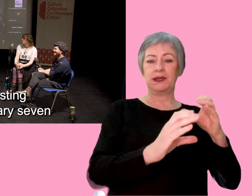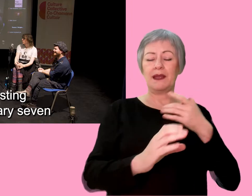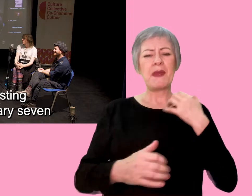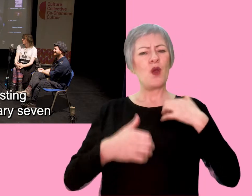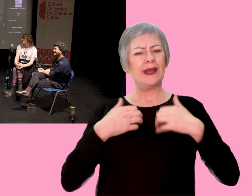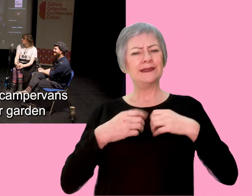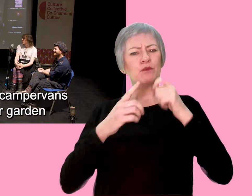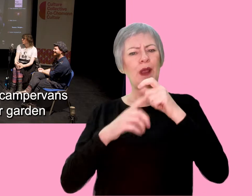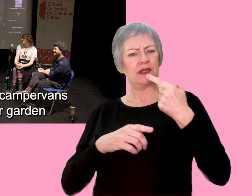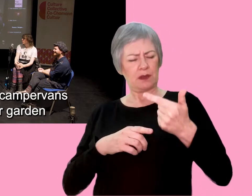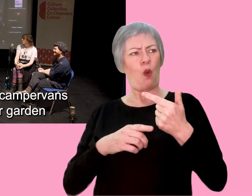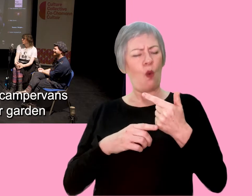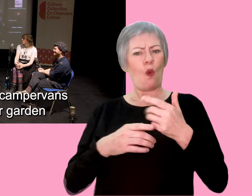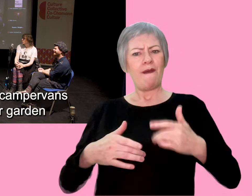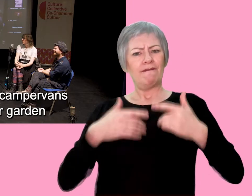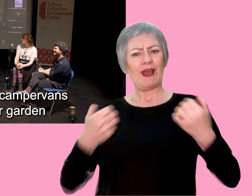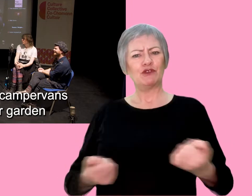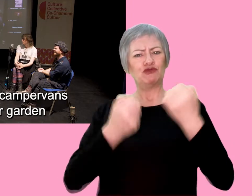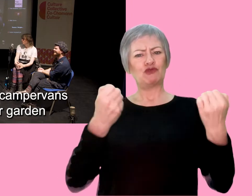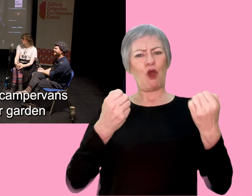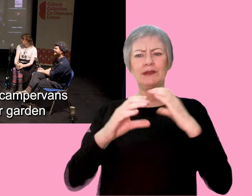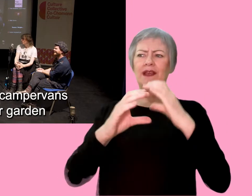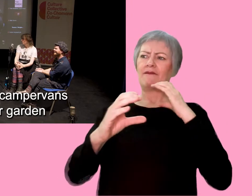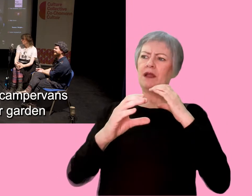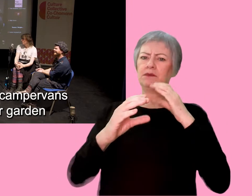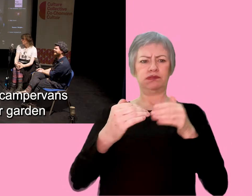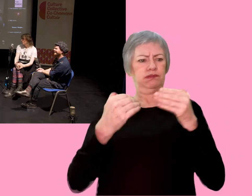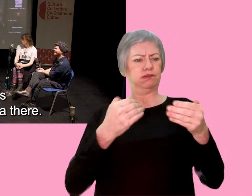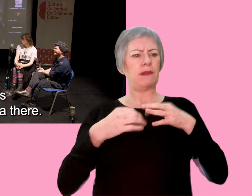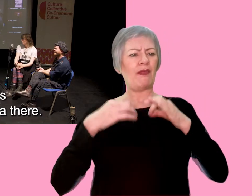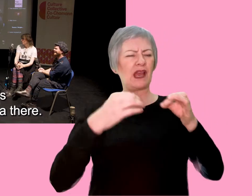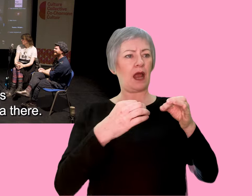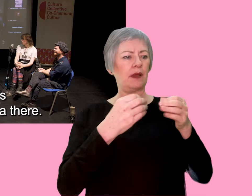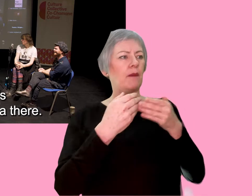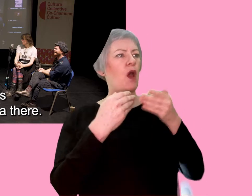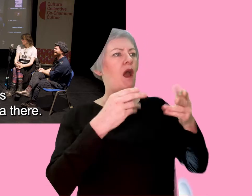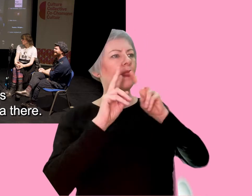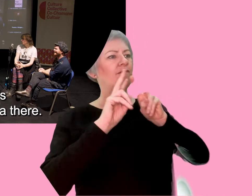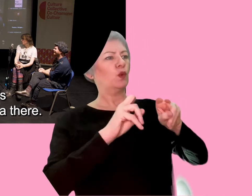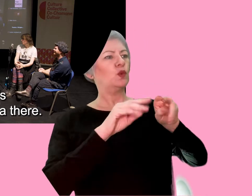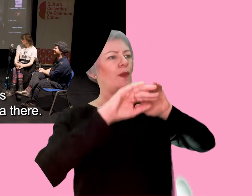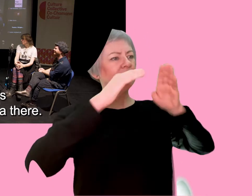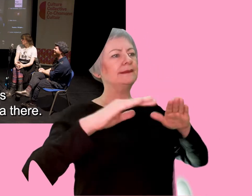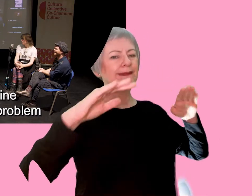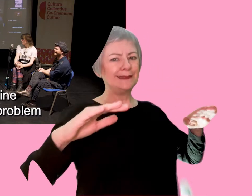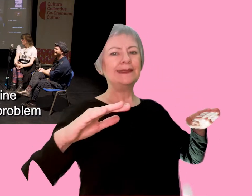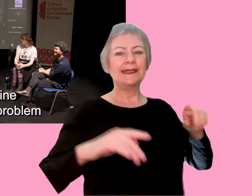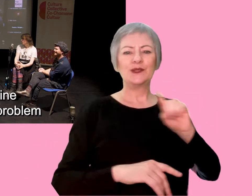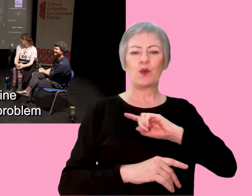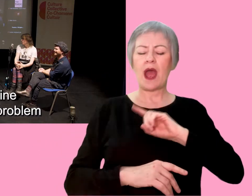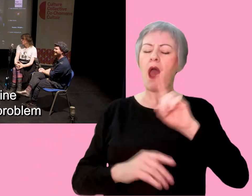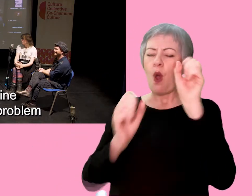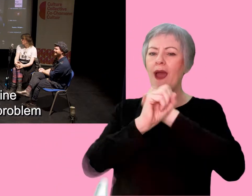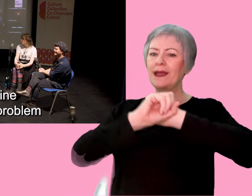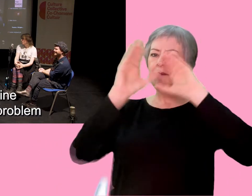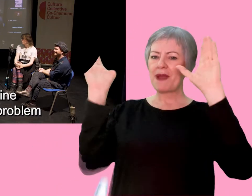somebody in Primary 7 feels quite strongly about camper vans parking in front of their garden just because it's right in front of the sea there at Malig. Yeah, I can